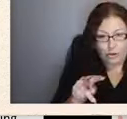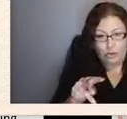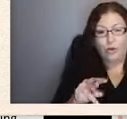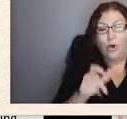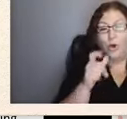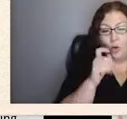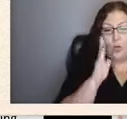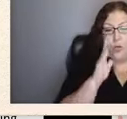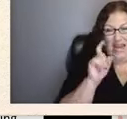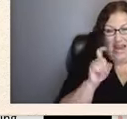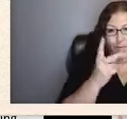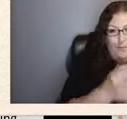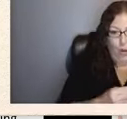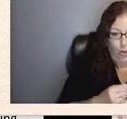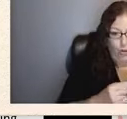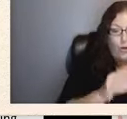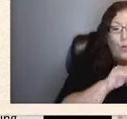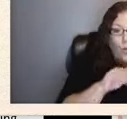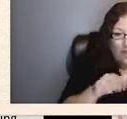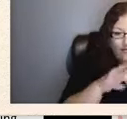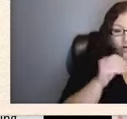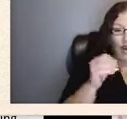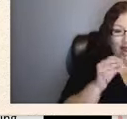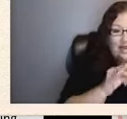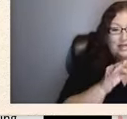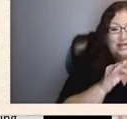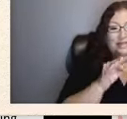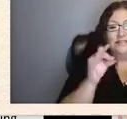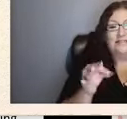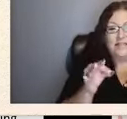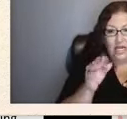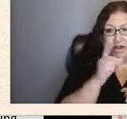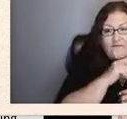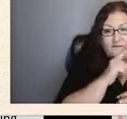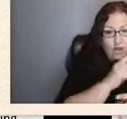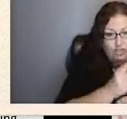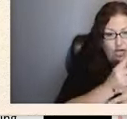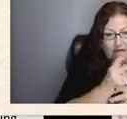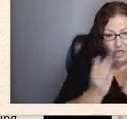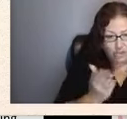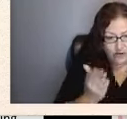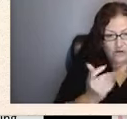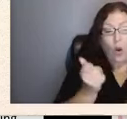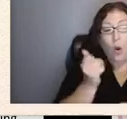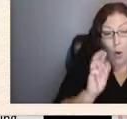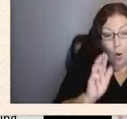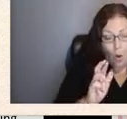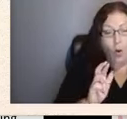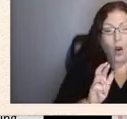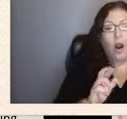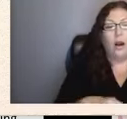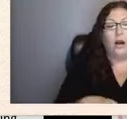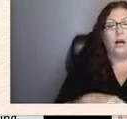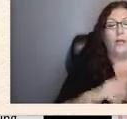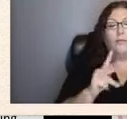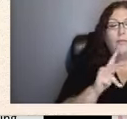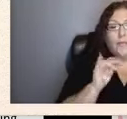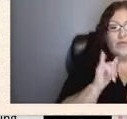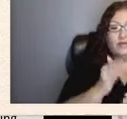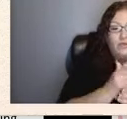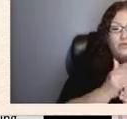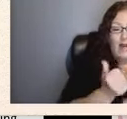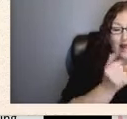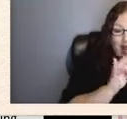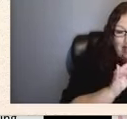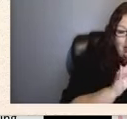need both waiver and extended foster care services, or individuals between the ages of 18 and not